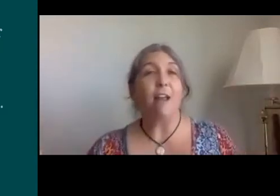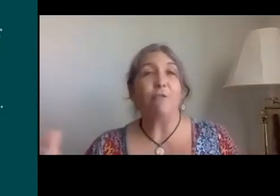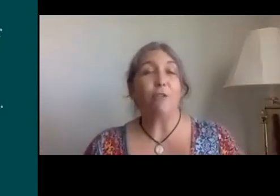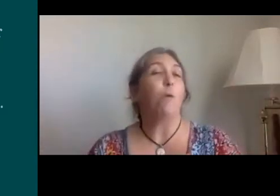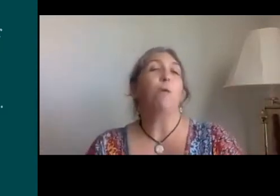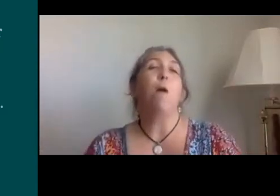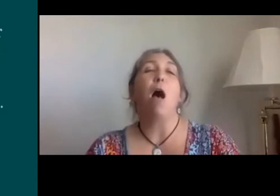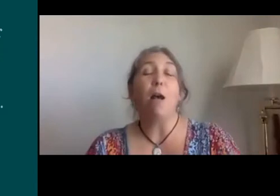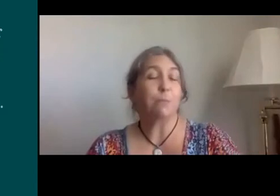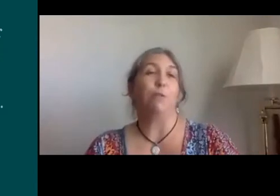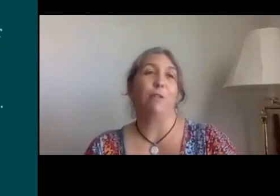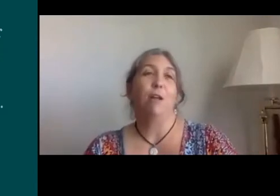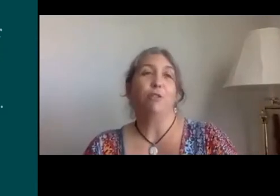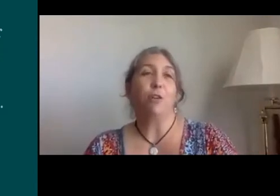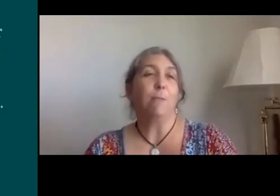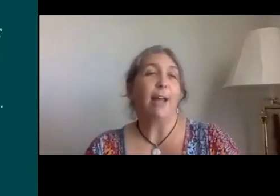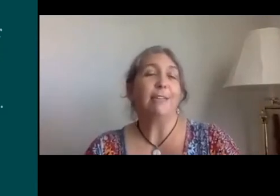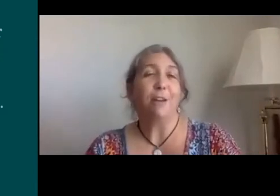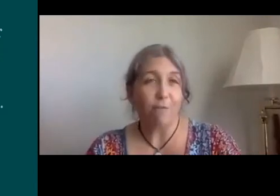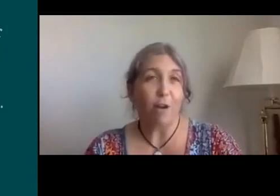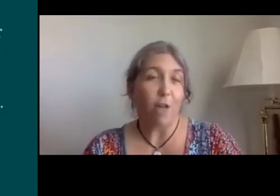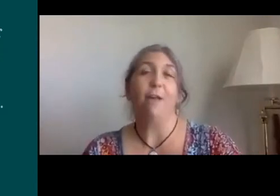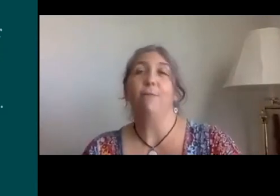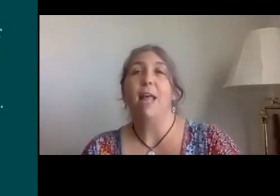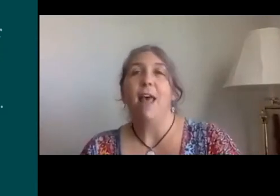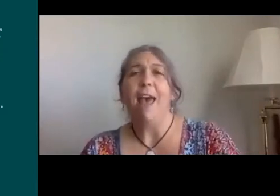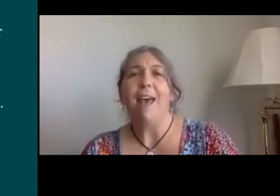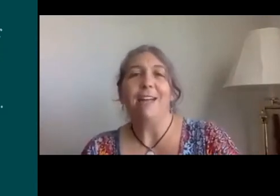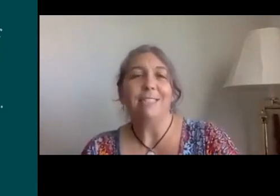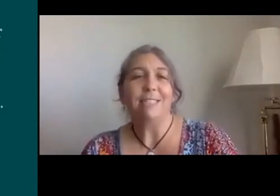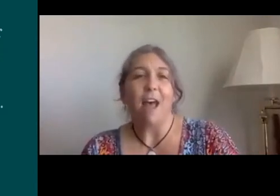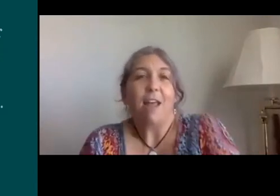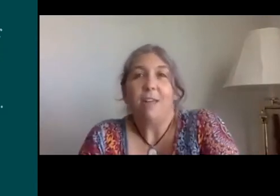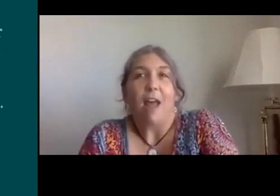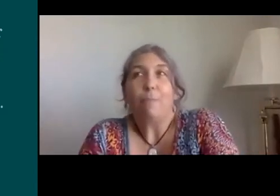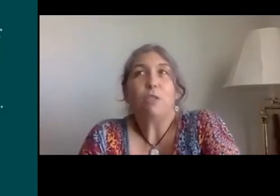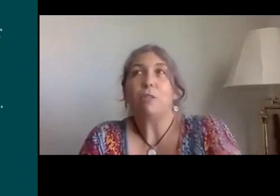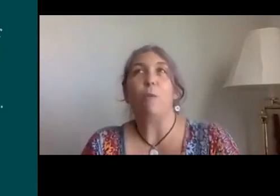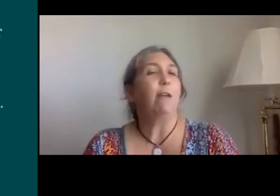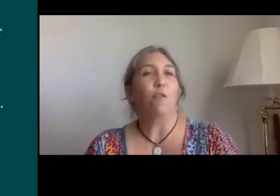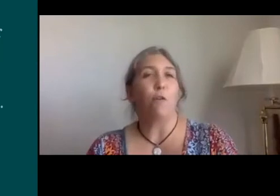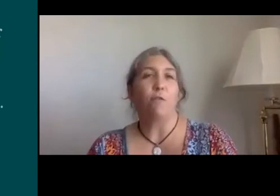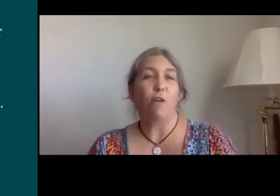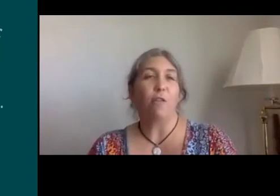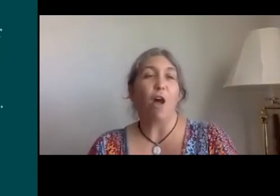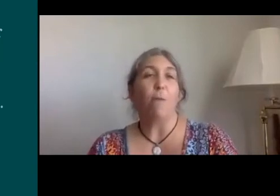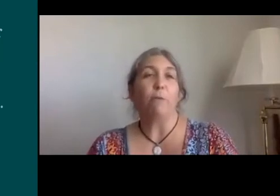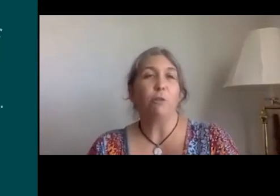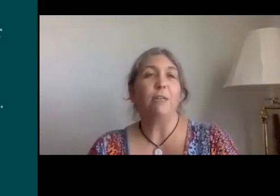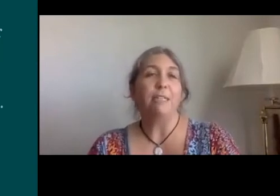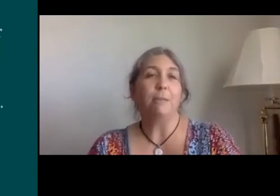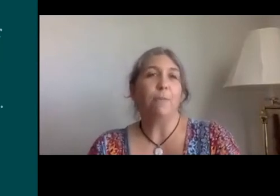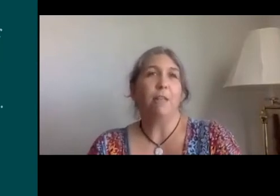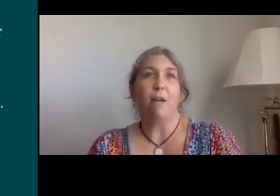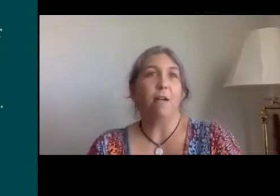I never thought were possible during the past year of our lives. And I'm just grateful for the